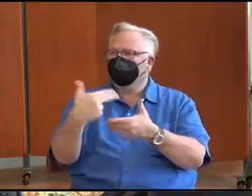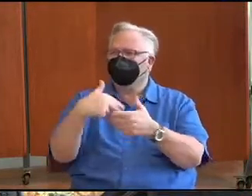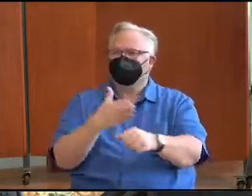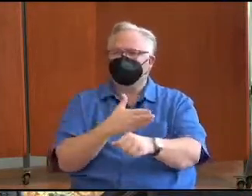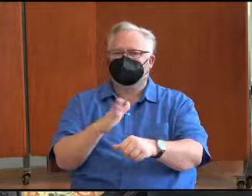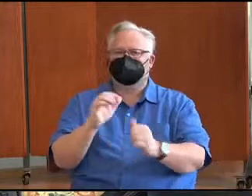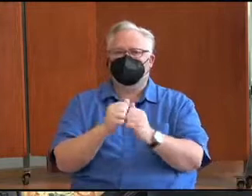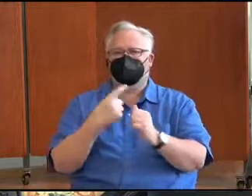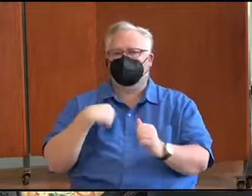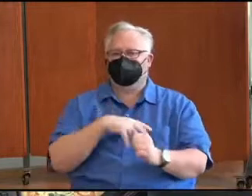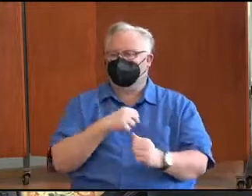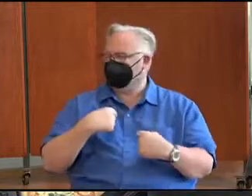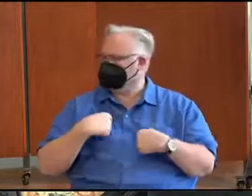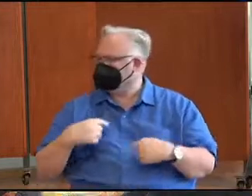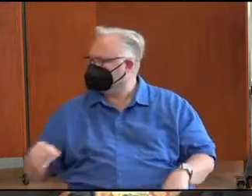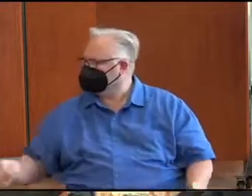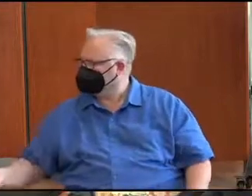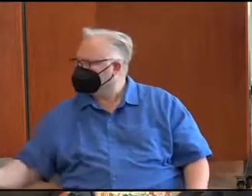with me.